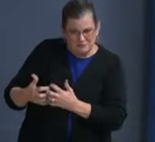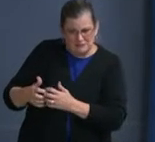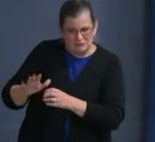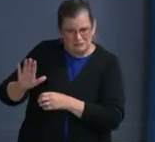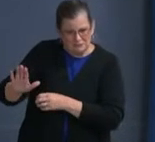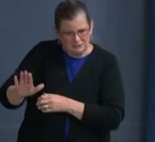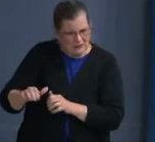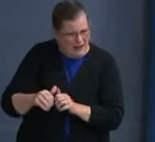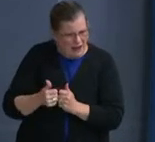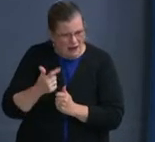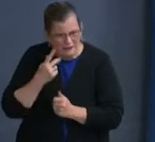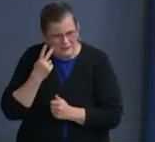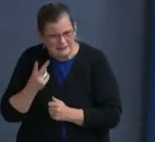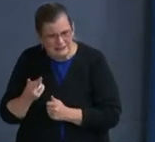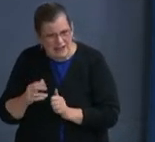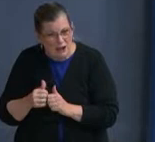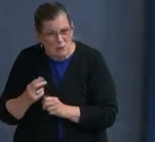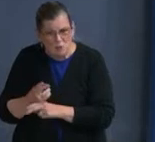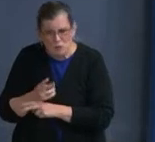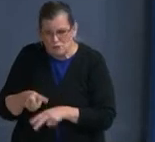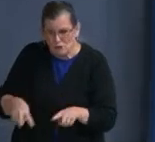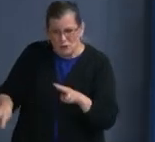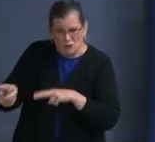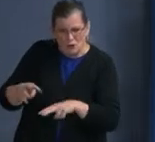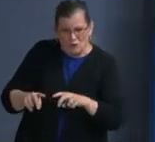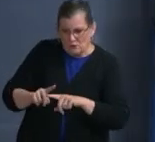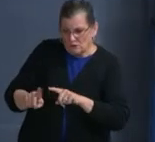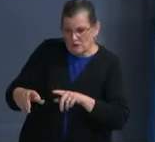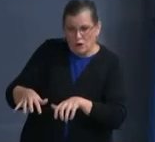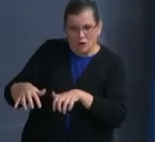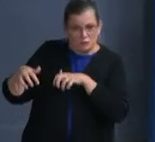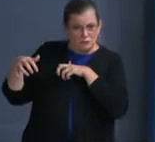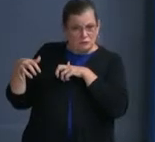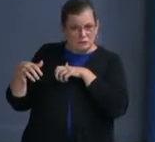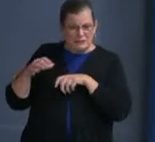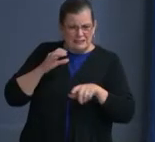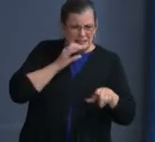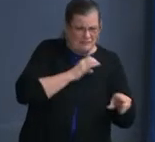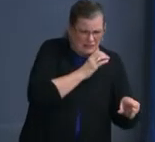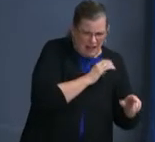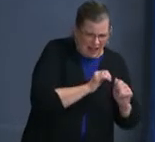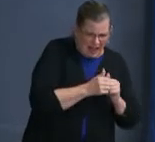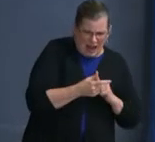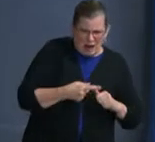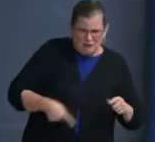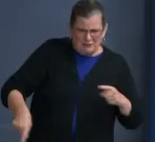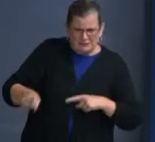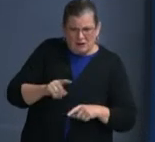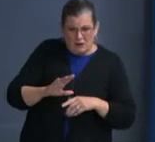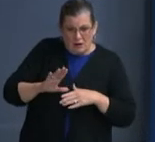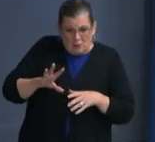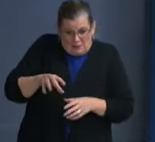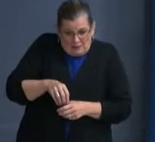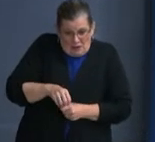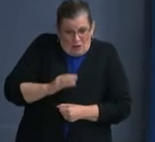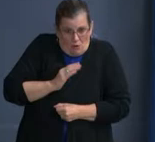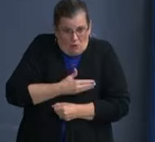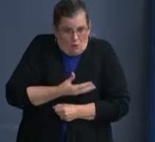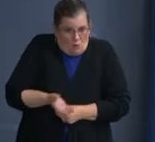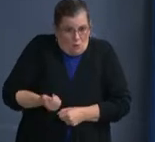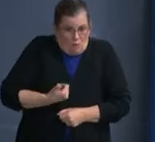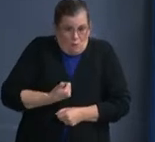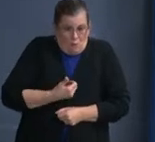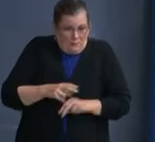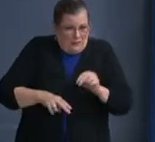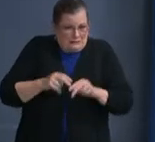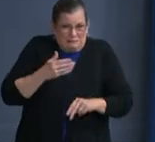Even looking at auditoriums and cafeteria space to say, how can we surge within our own hospital facility, which is the best place